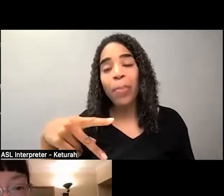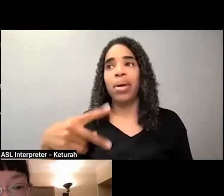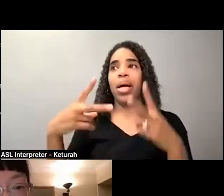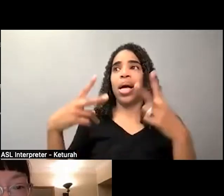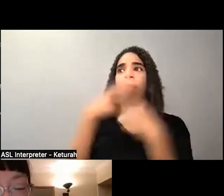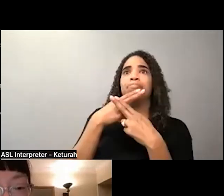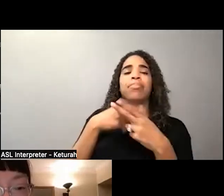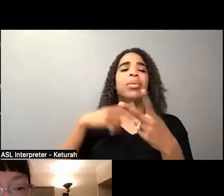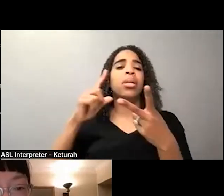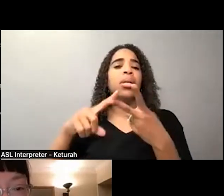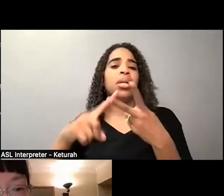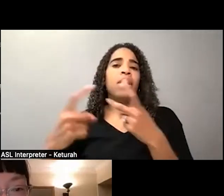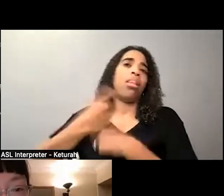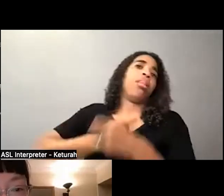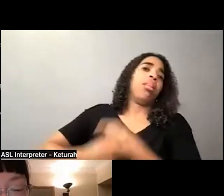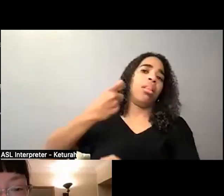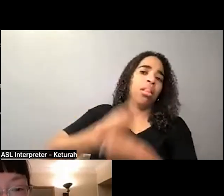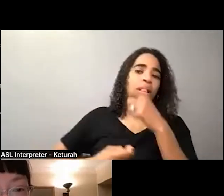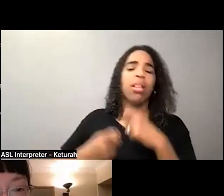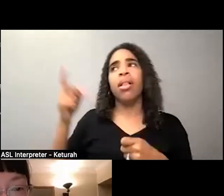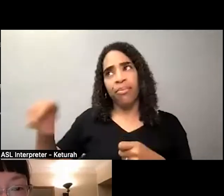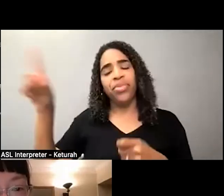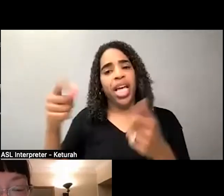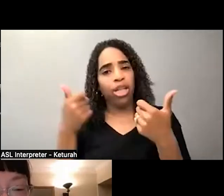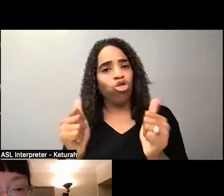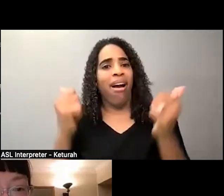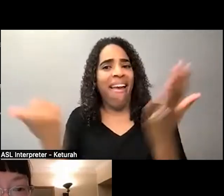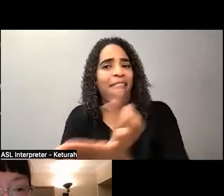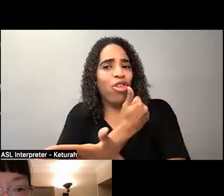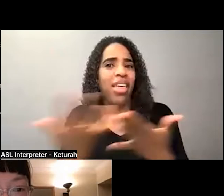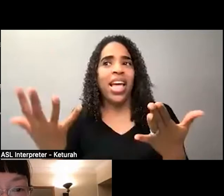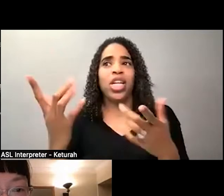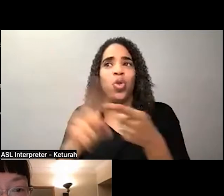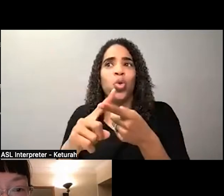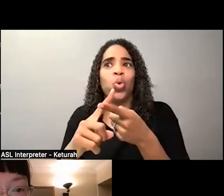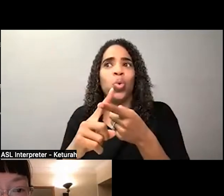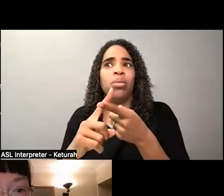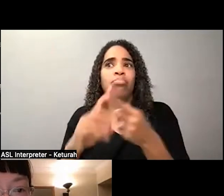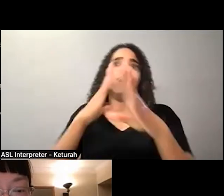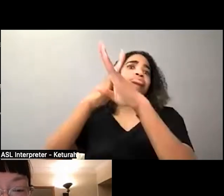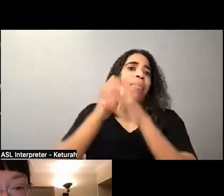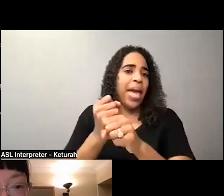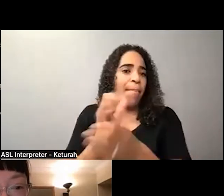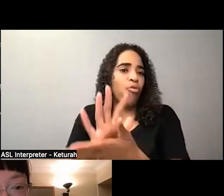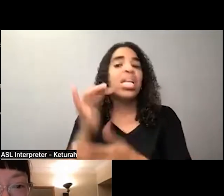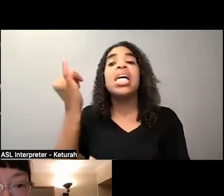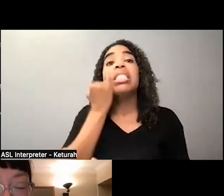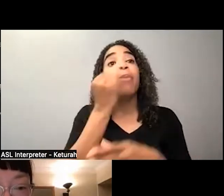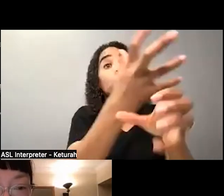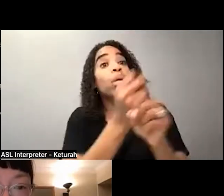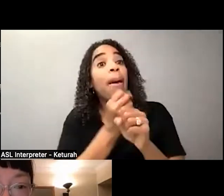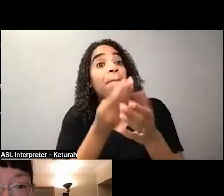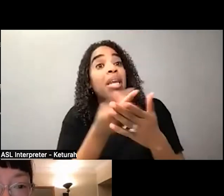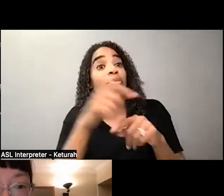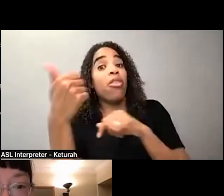control. They try everything so you cannot make a movie. If you get money from abroad, then they will tell you